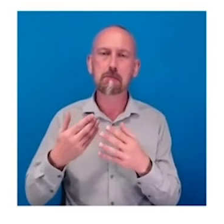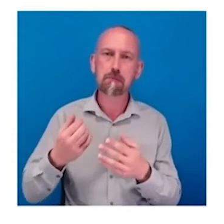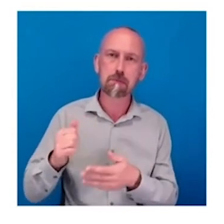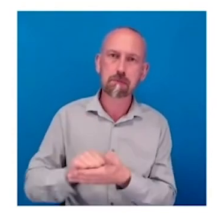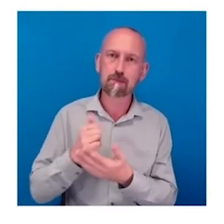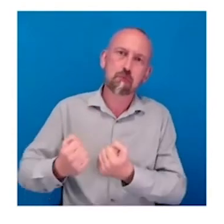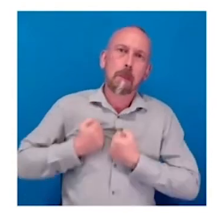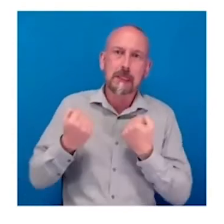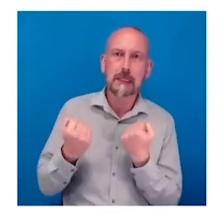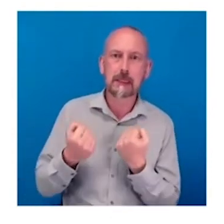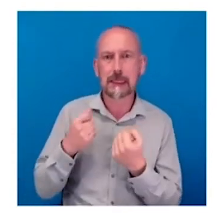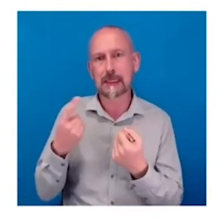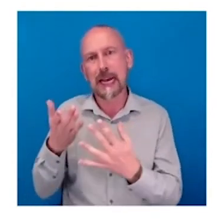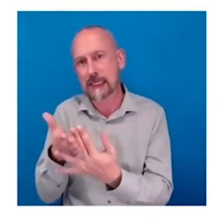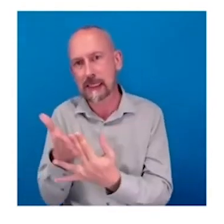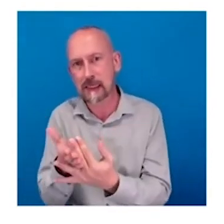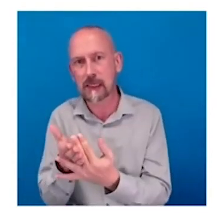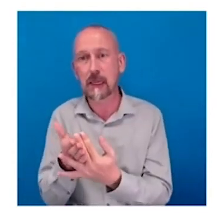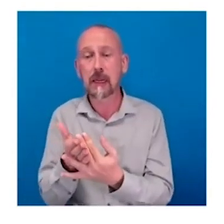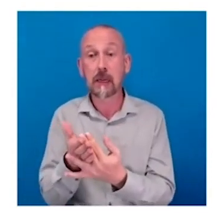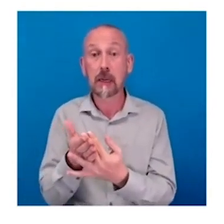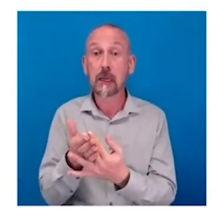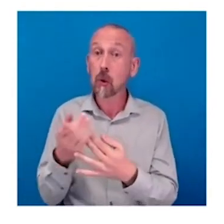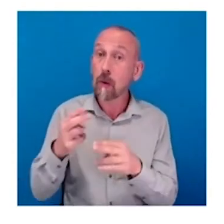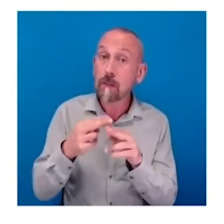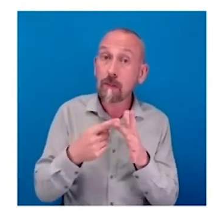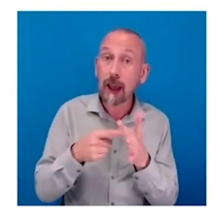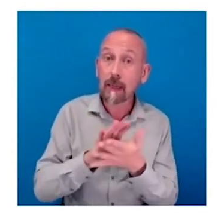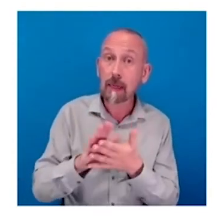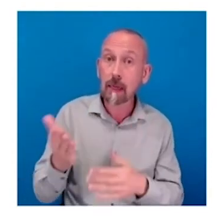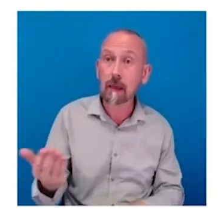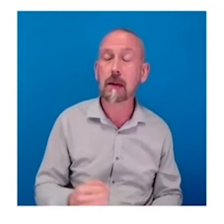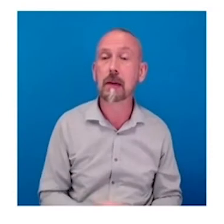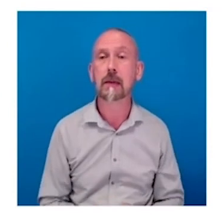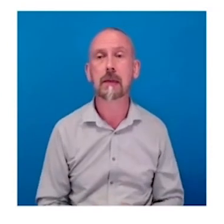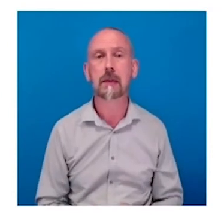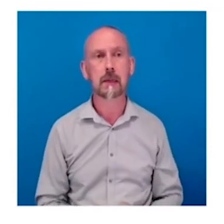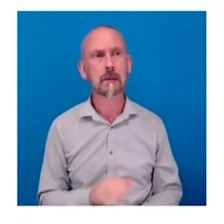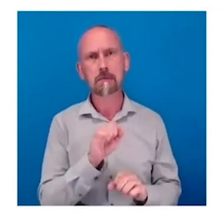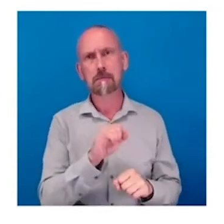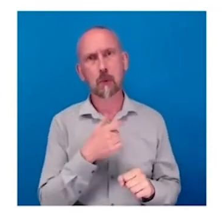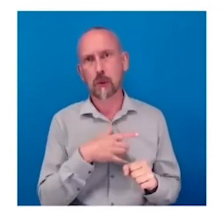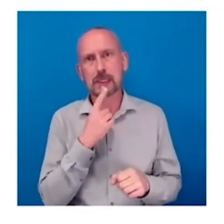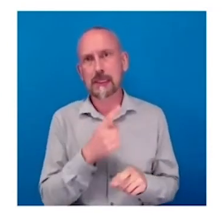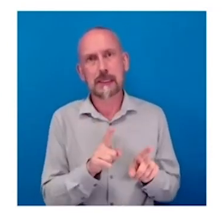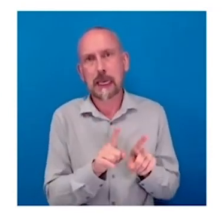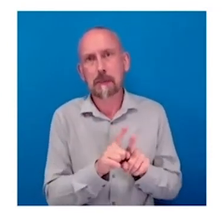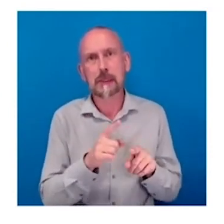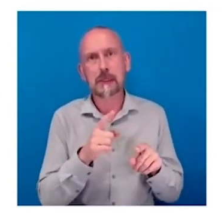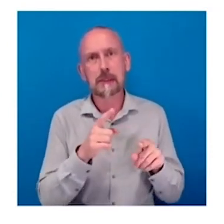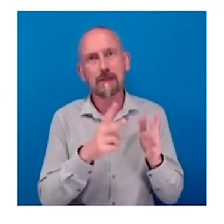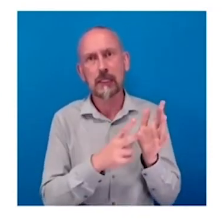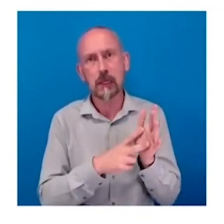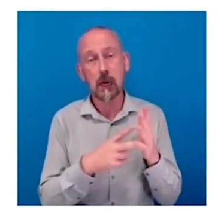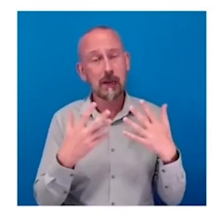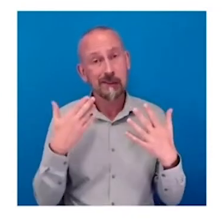Yeah, I think just to add to that, I mean, absolutely echo what Victor said in terms of we've seen like huge move to home working.